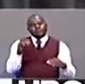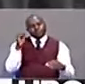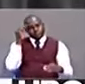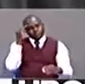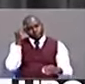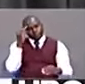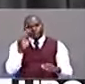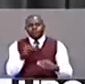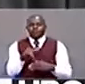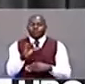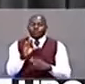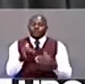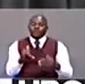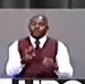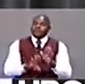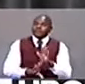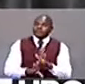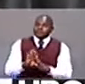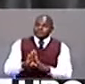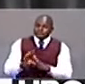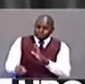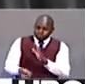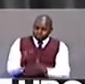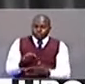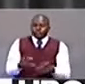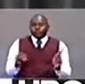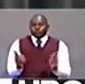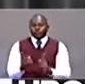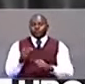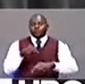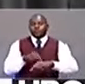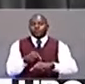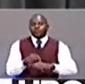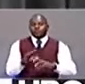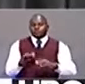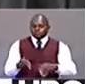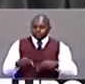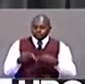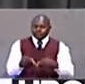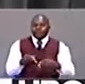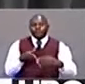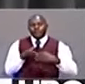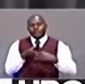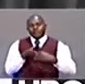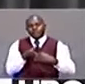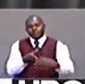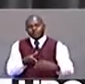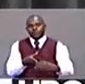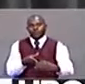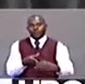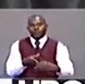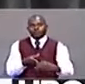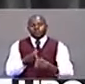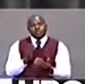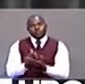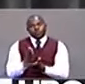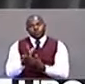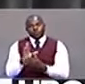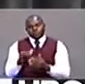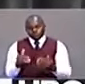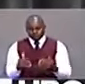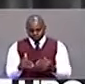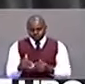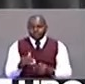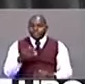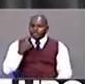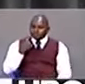developments initiated within the shortest period in which he offered leadership. Of course, one, some of them have